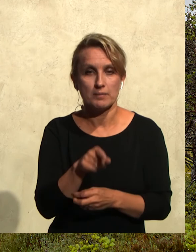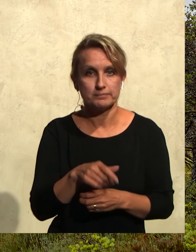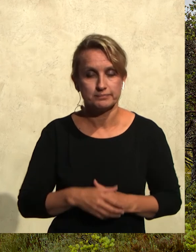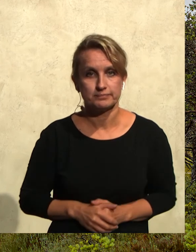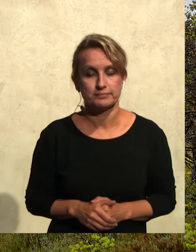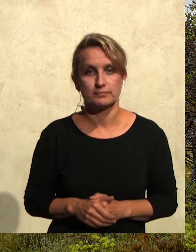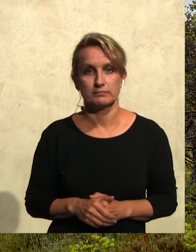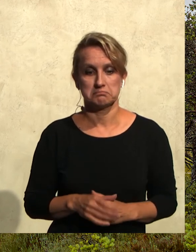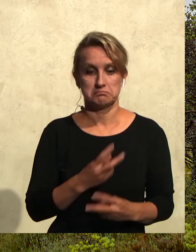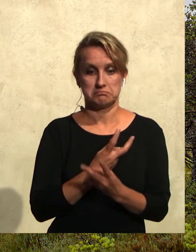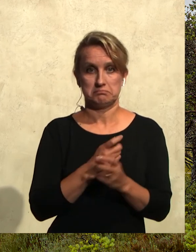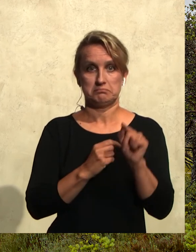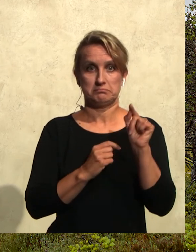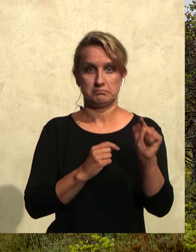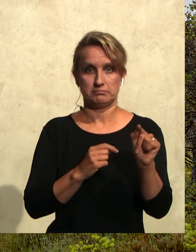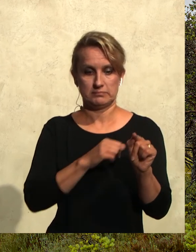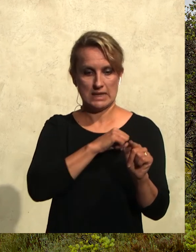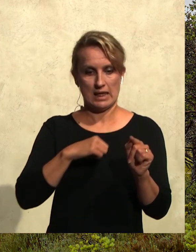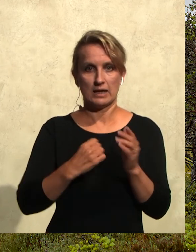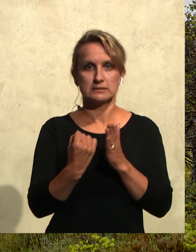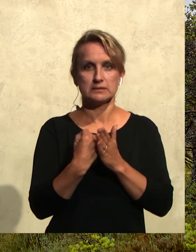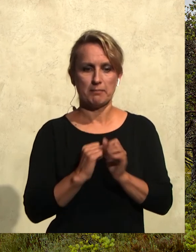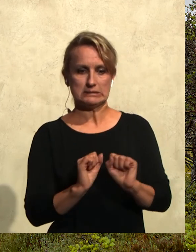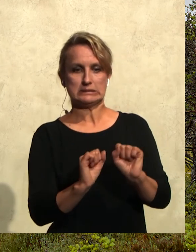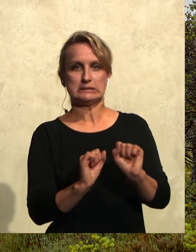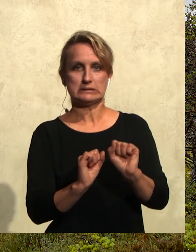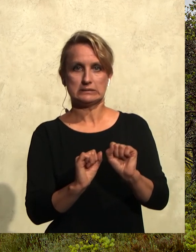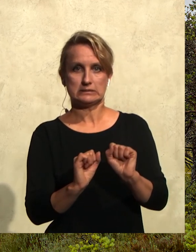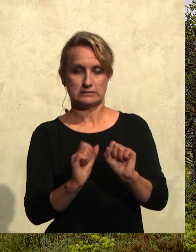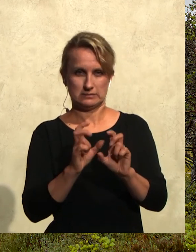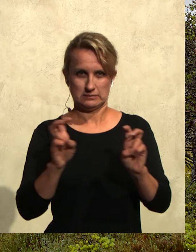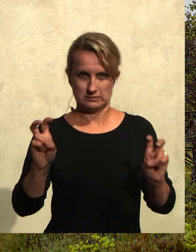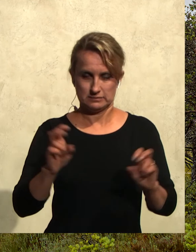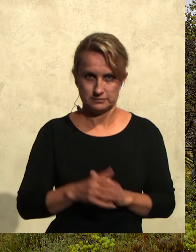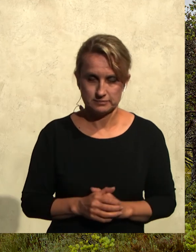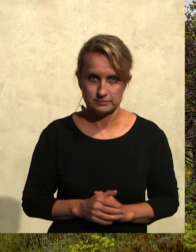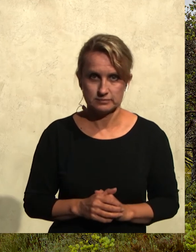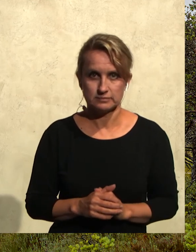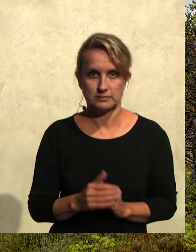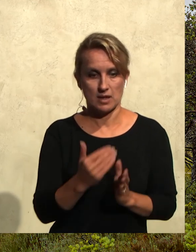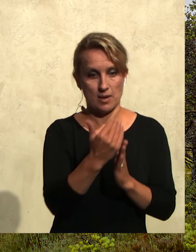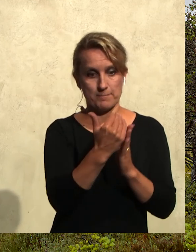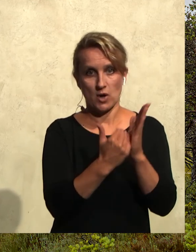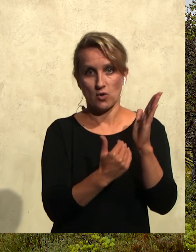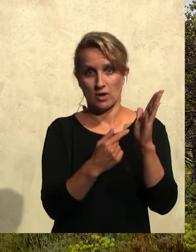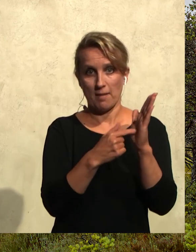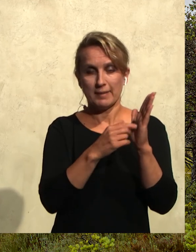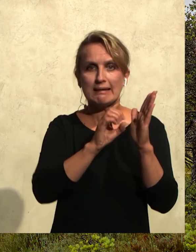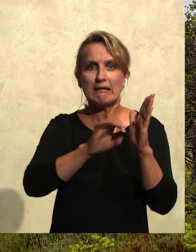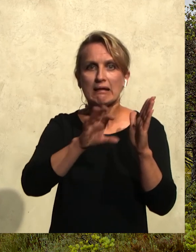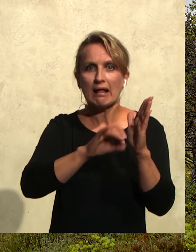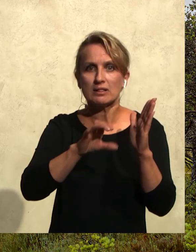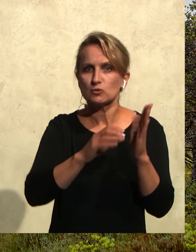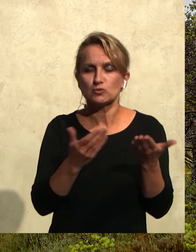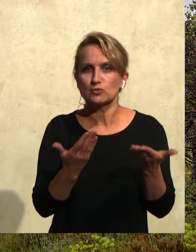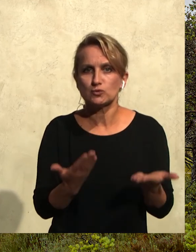to you can look at the program description, and of course it's covering many of the areas that you'd want or expect